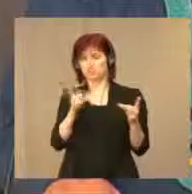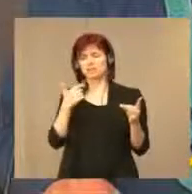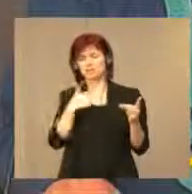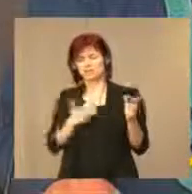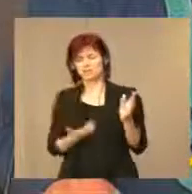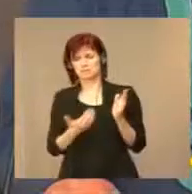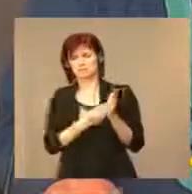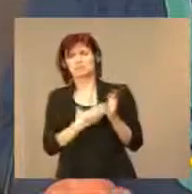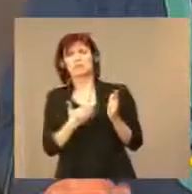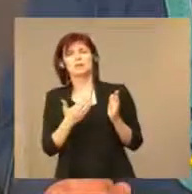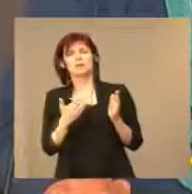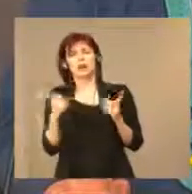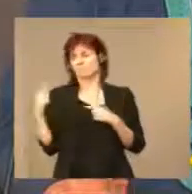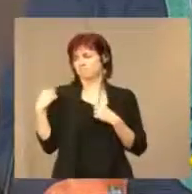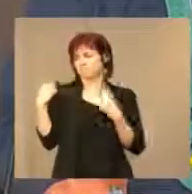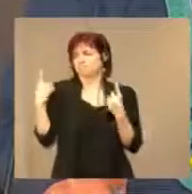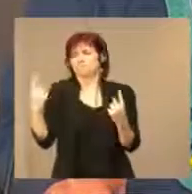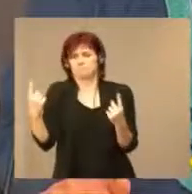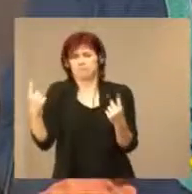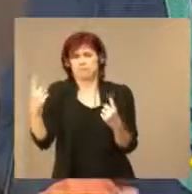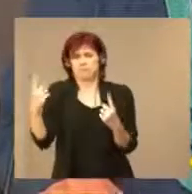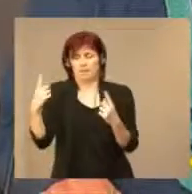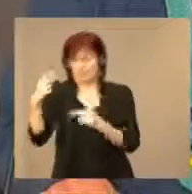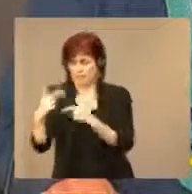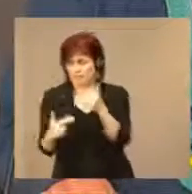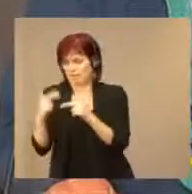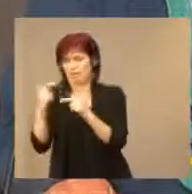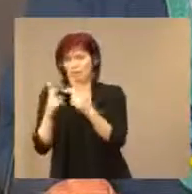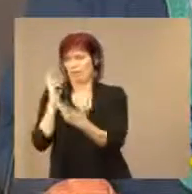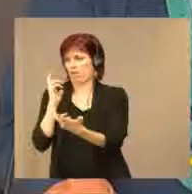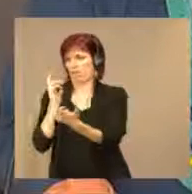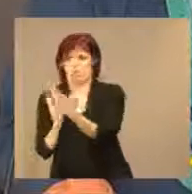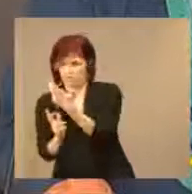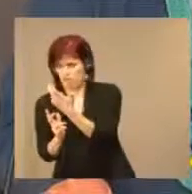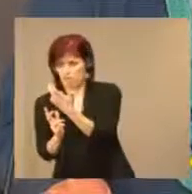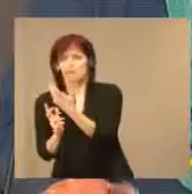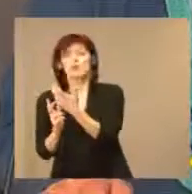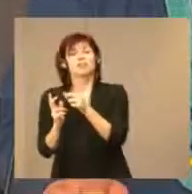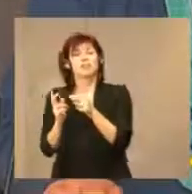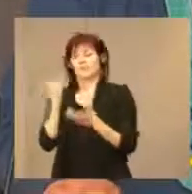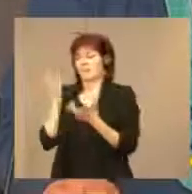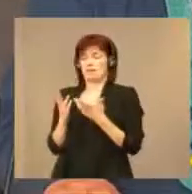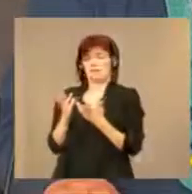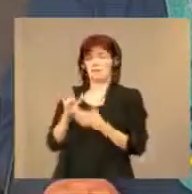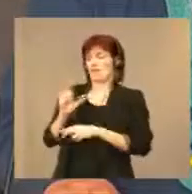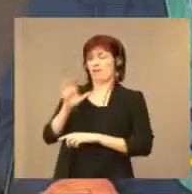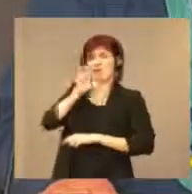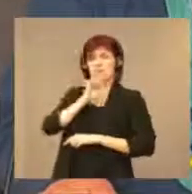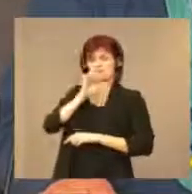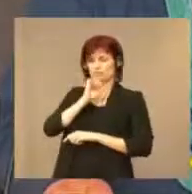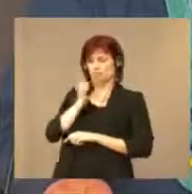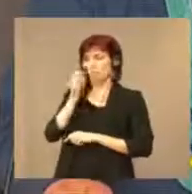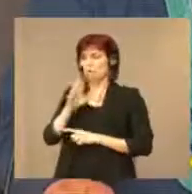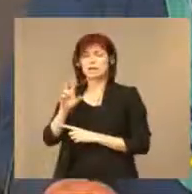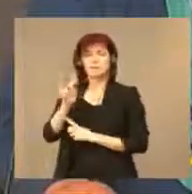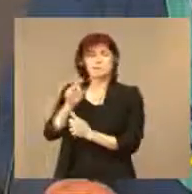built things that don't meet people's needs, whether it's age related or whether it's because people have